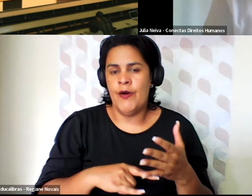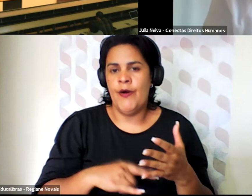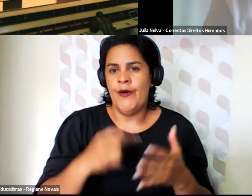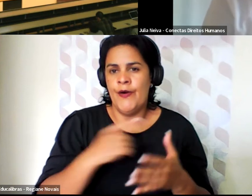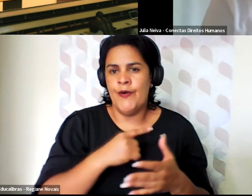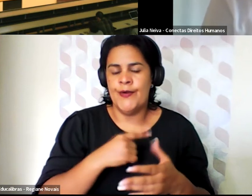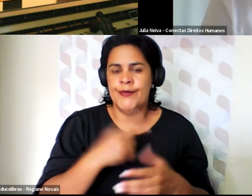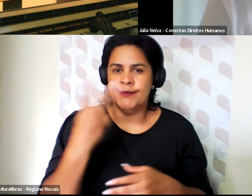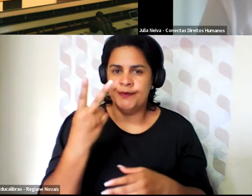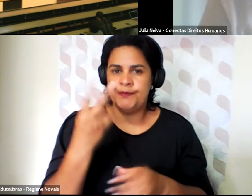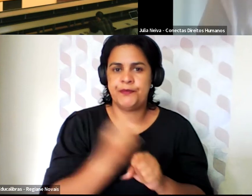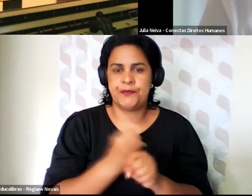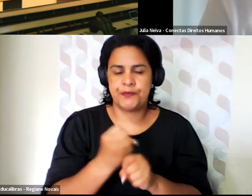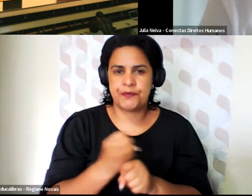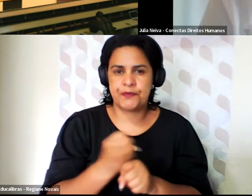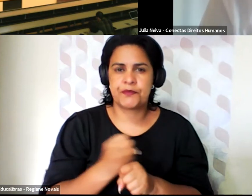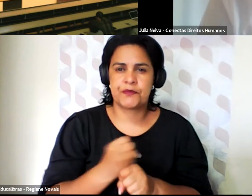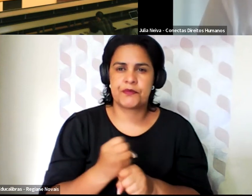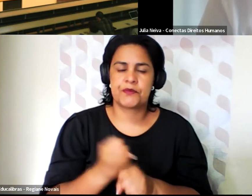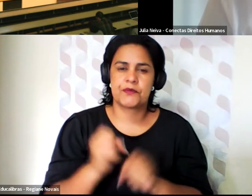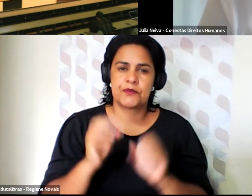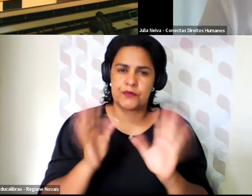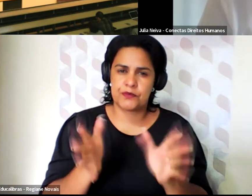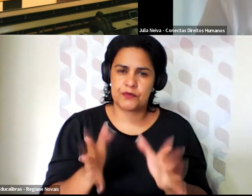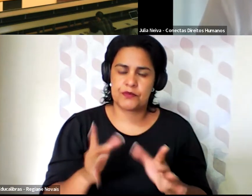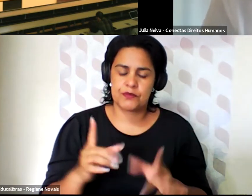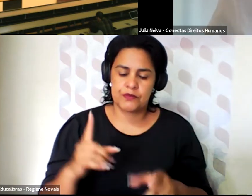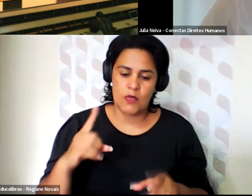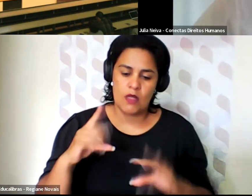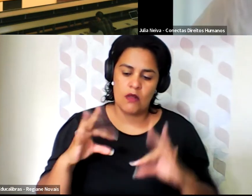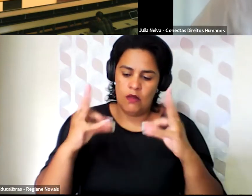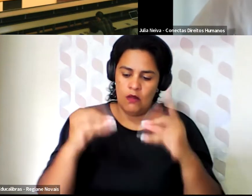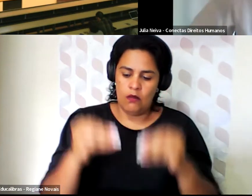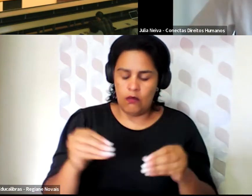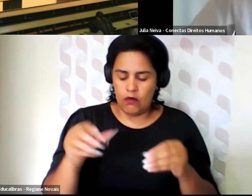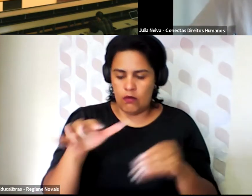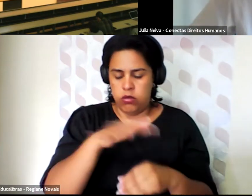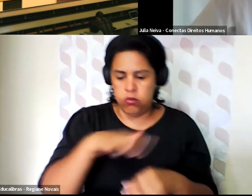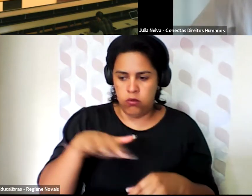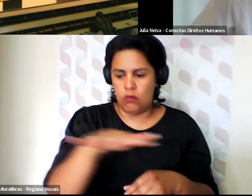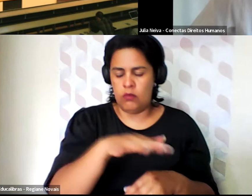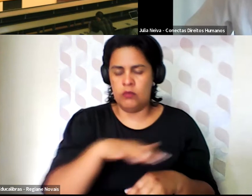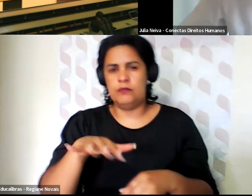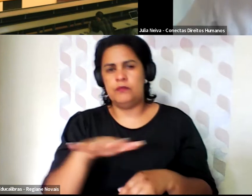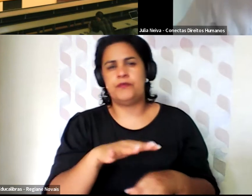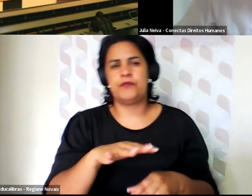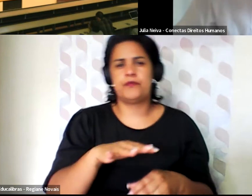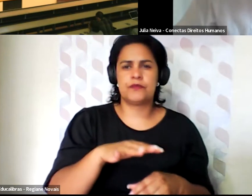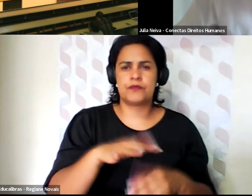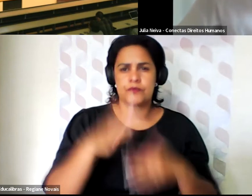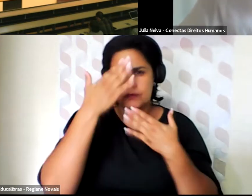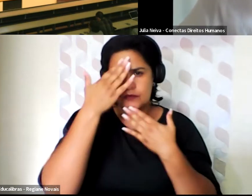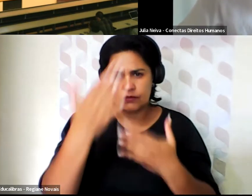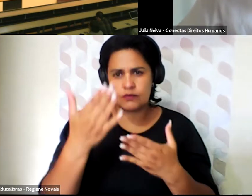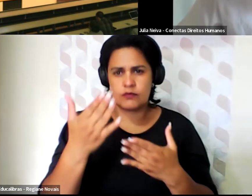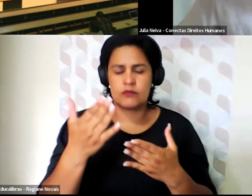society organizations and government, whoever wanted to participate. So thank you for this space, and I'm here